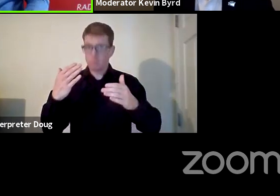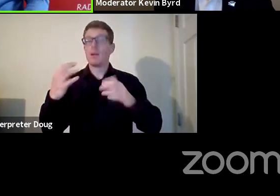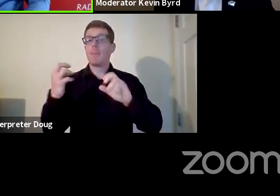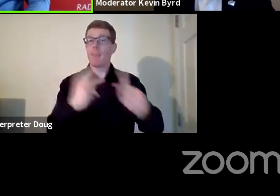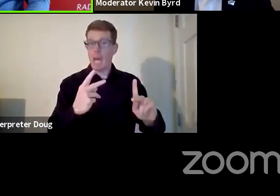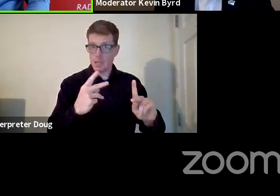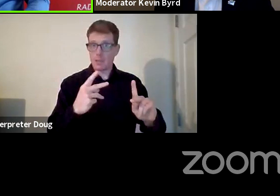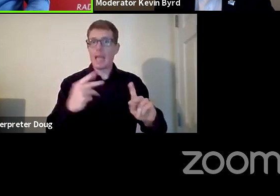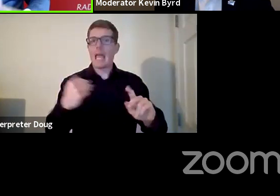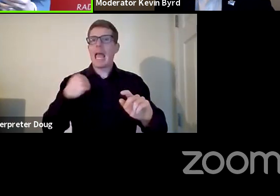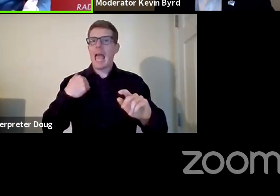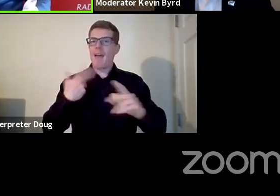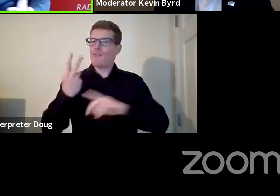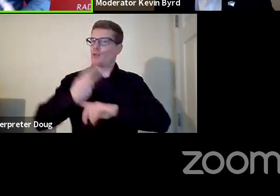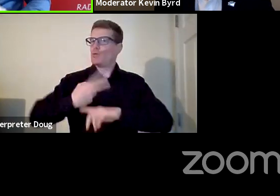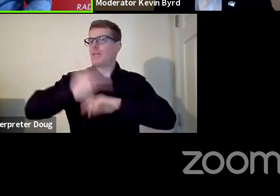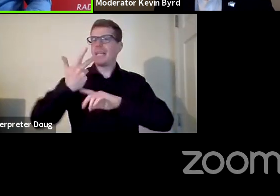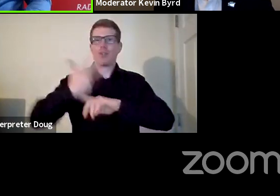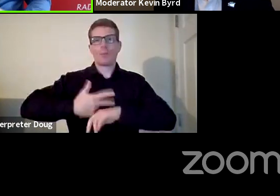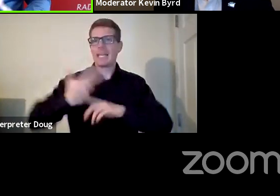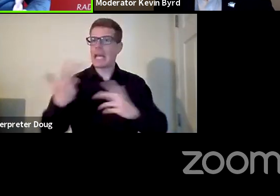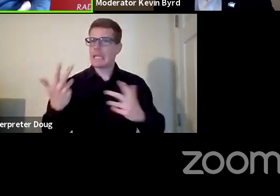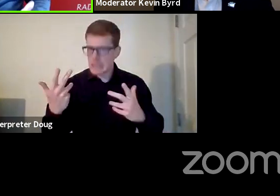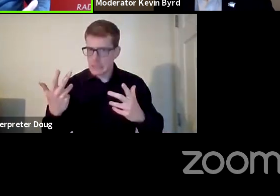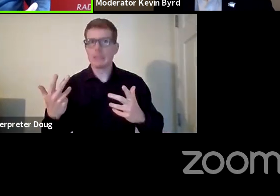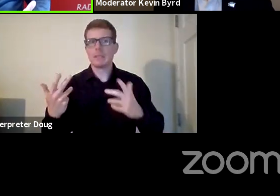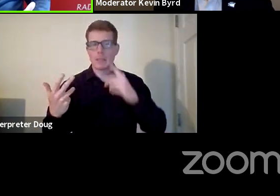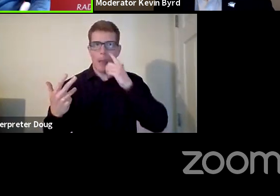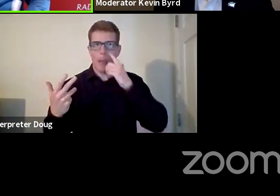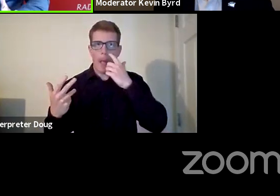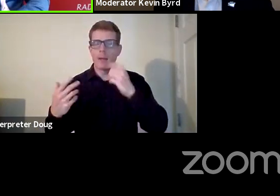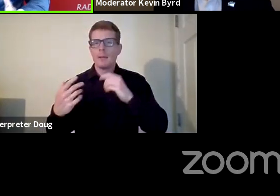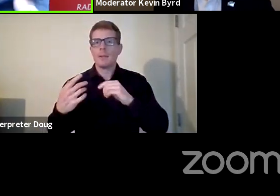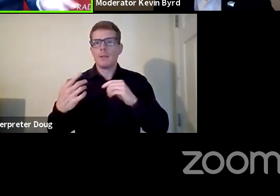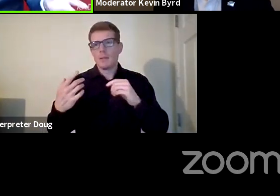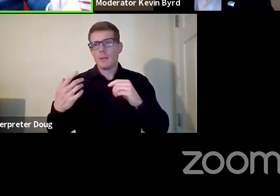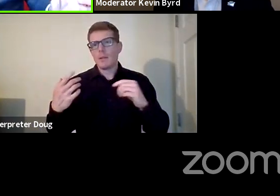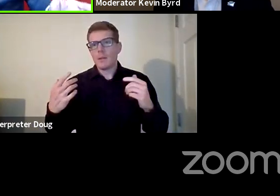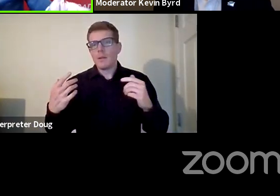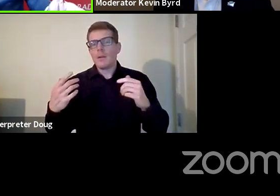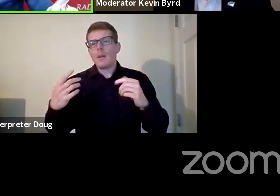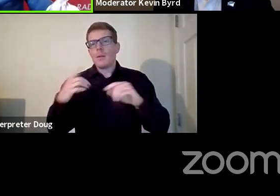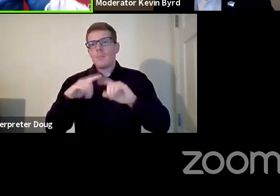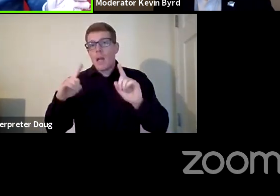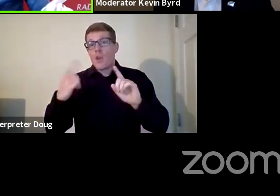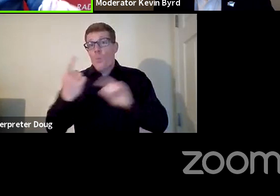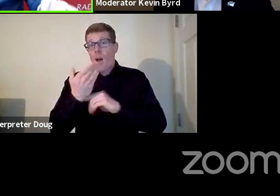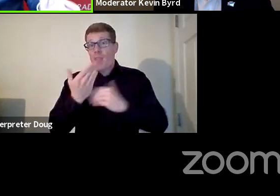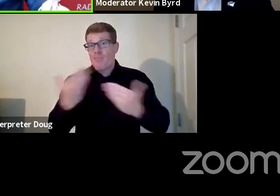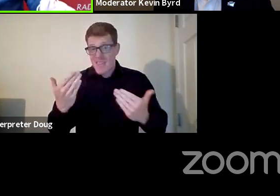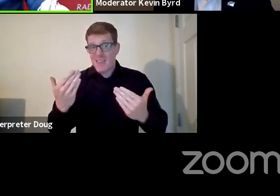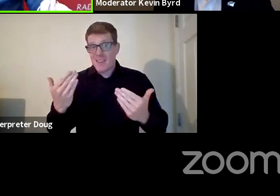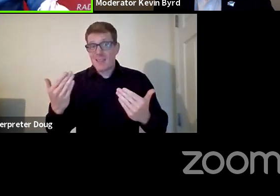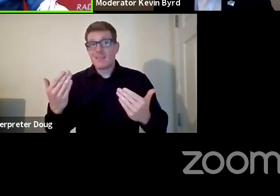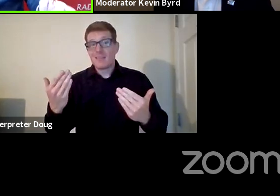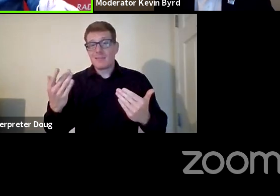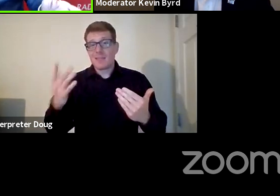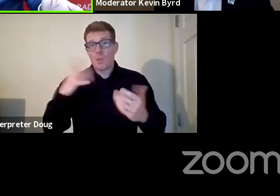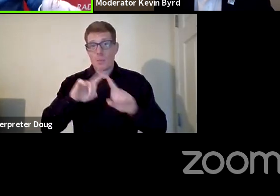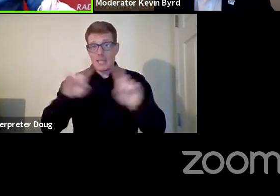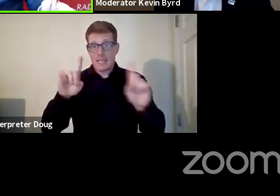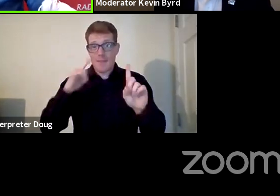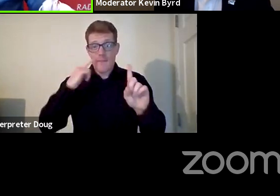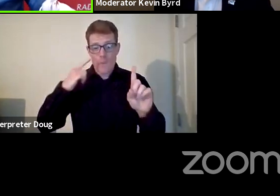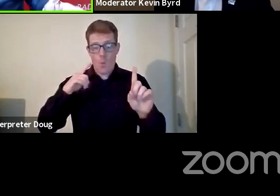backs up. But one of the things that will be different for us, that we're going to be moving in over a 10-day period